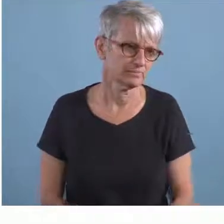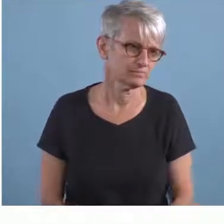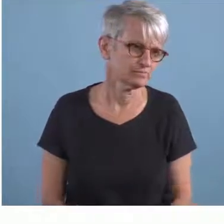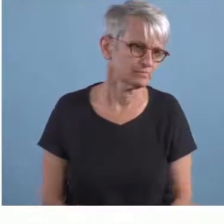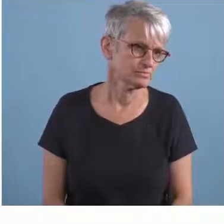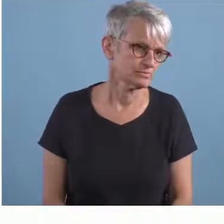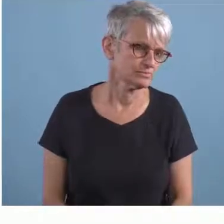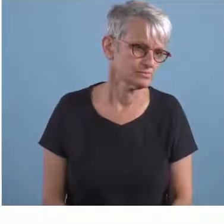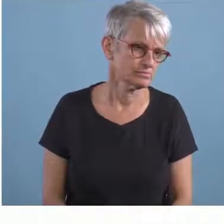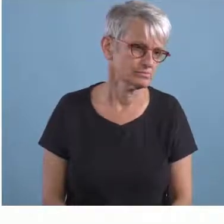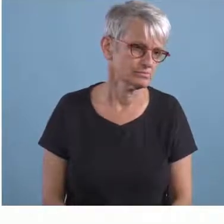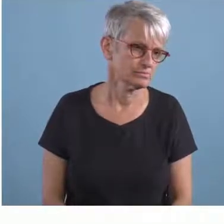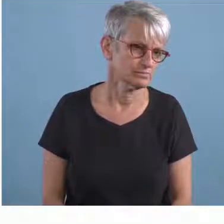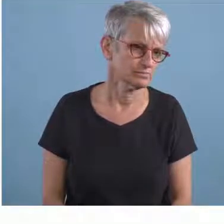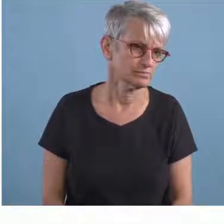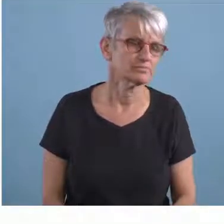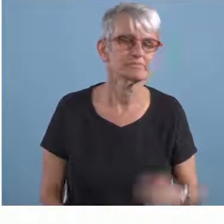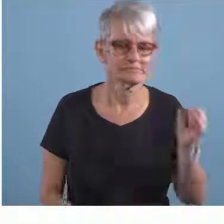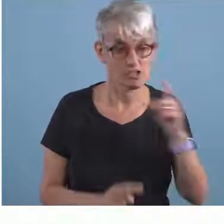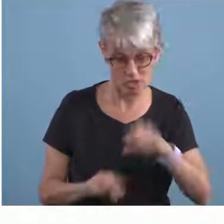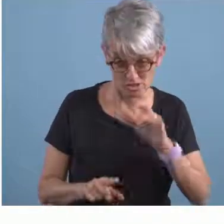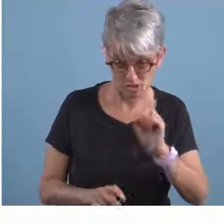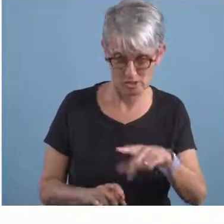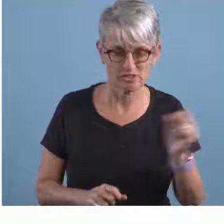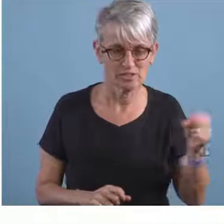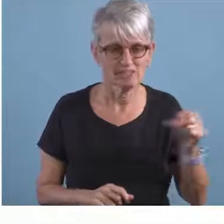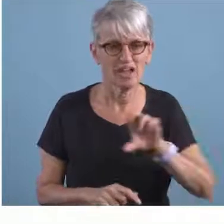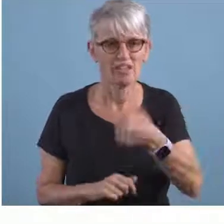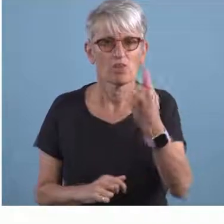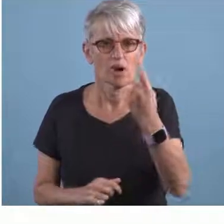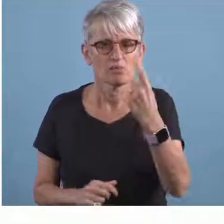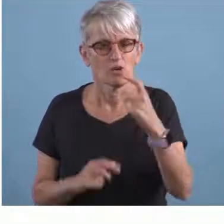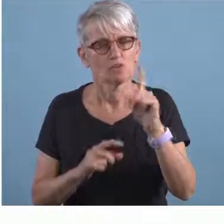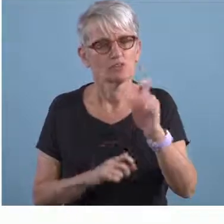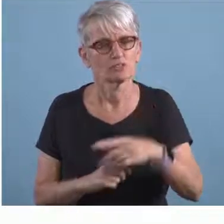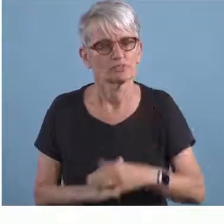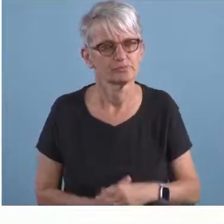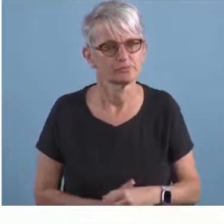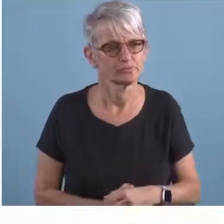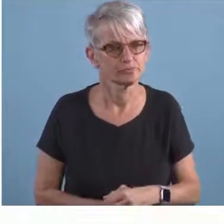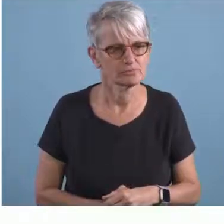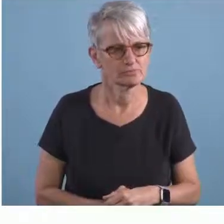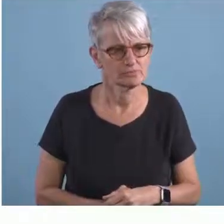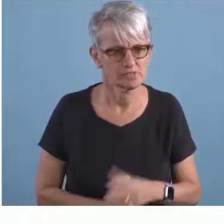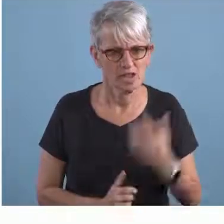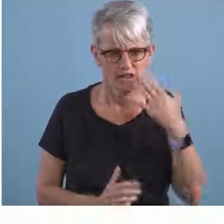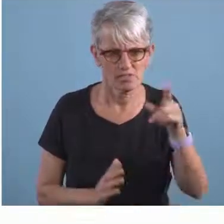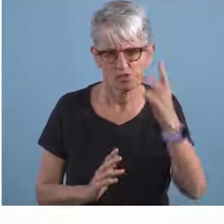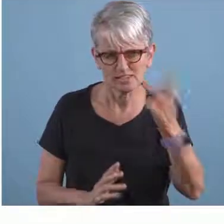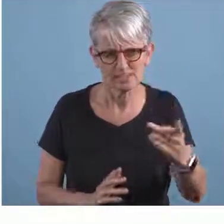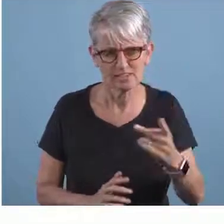Did that answer your question, Sarah? Yes, it does. There's one more question. I don't know if it showed up on